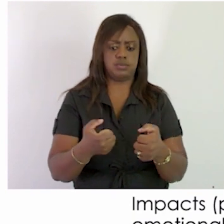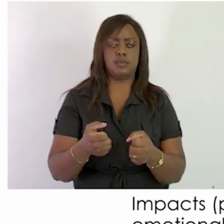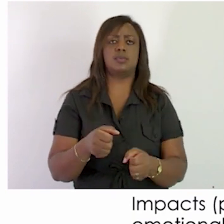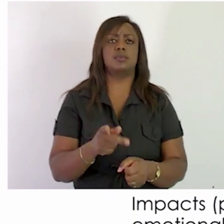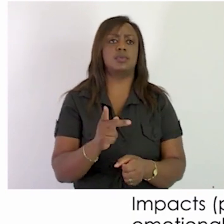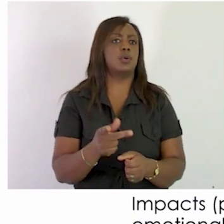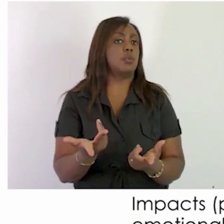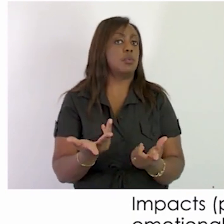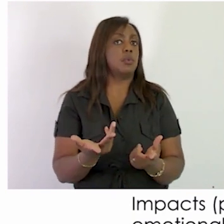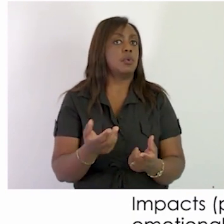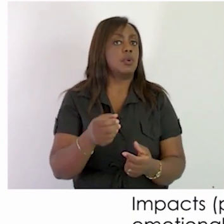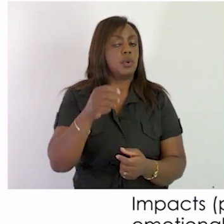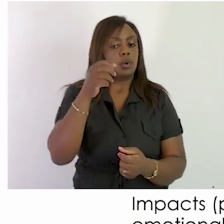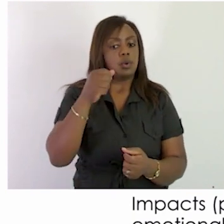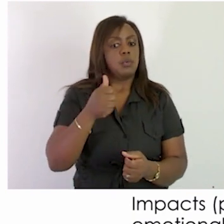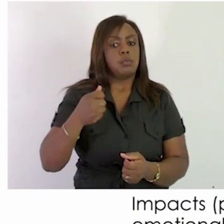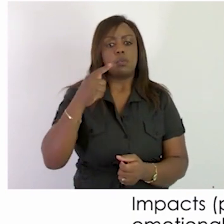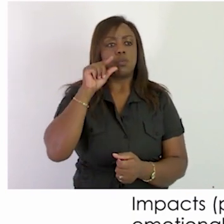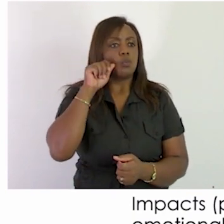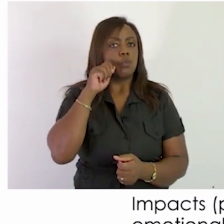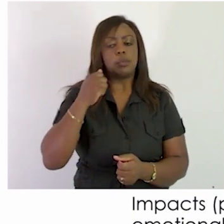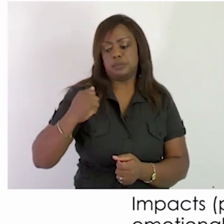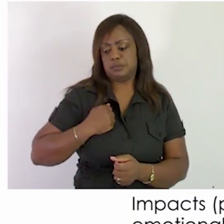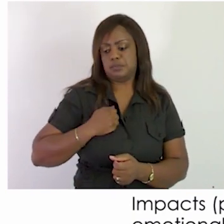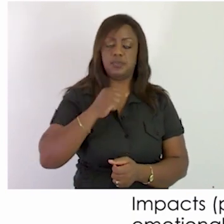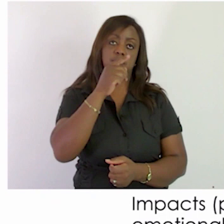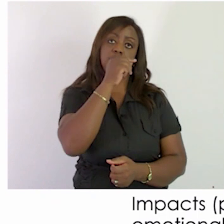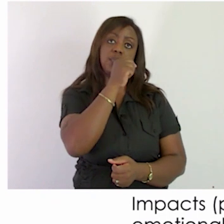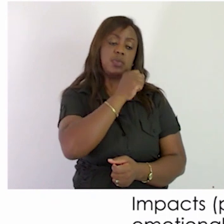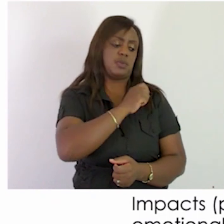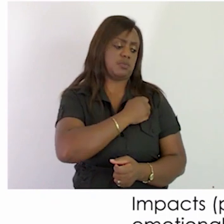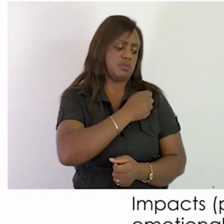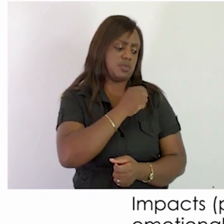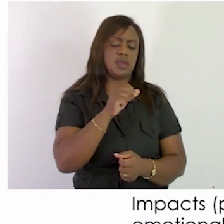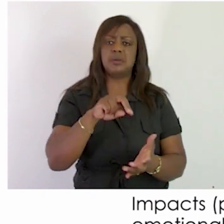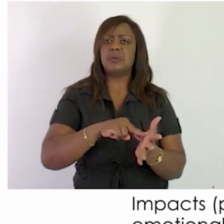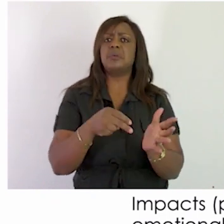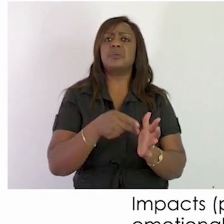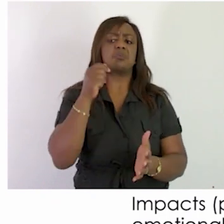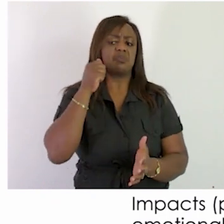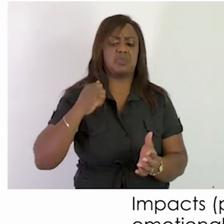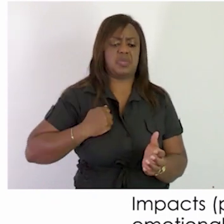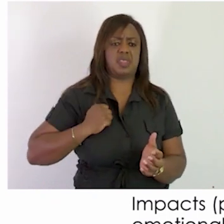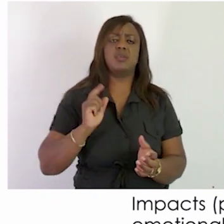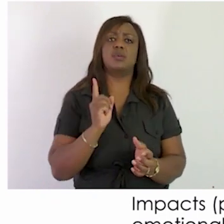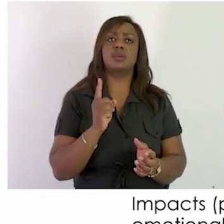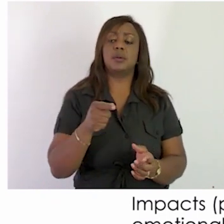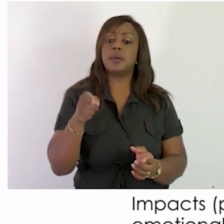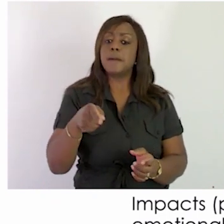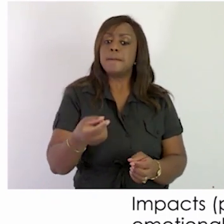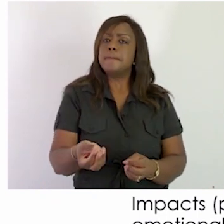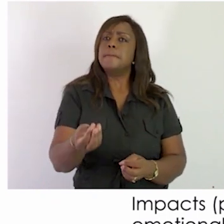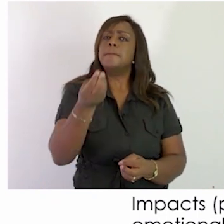Sugar daddies and sugar mummies. Let's look at the sugar daddies. What are sugar daddies? Sugar daddies are